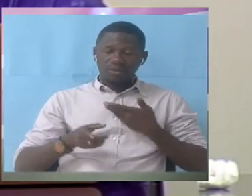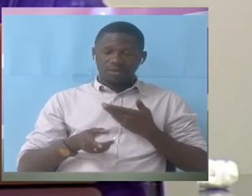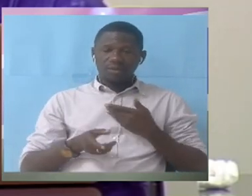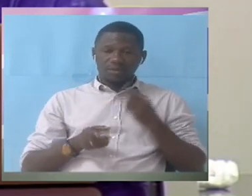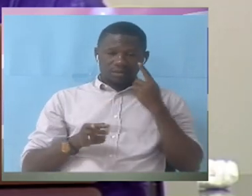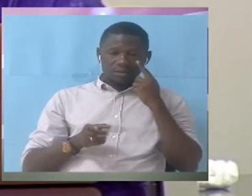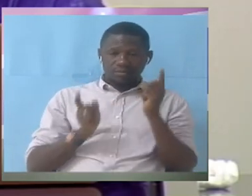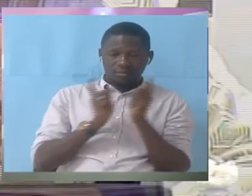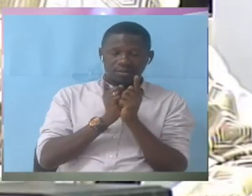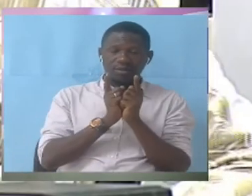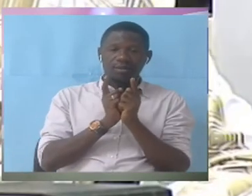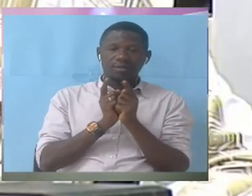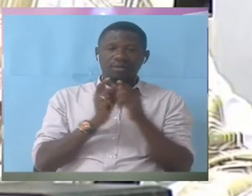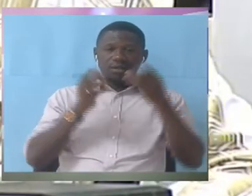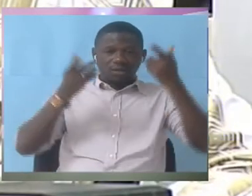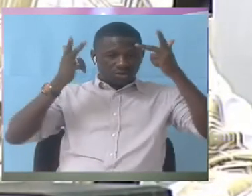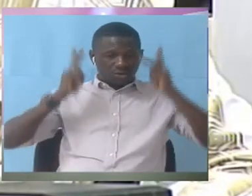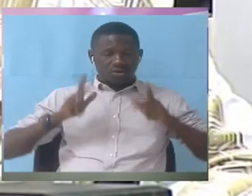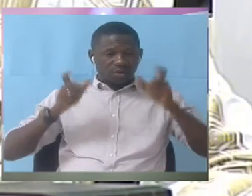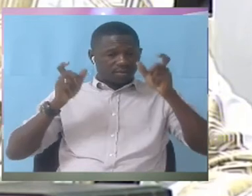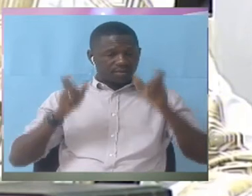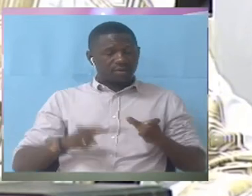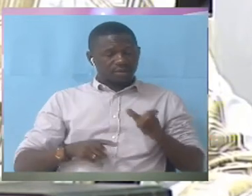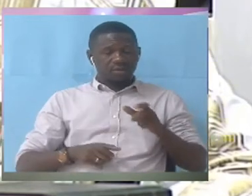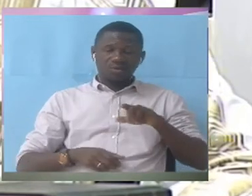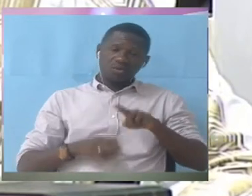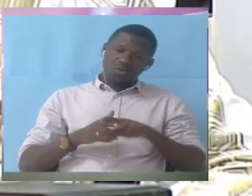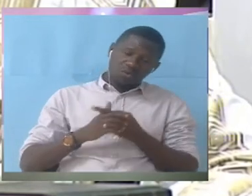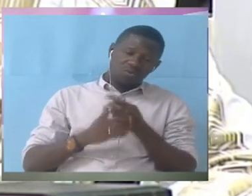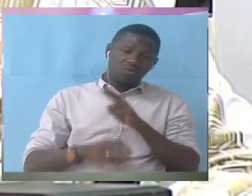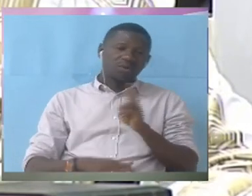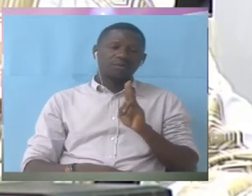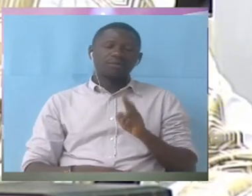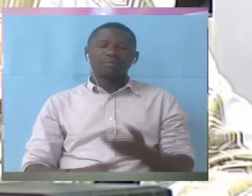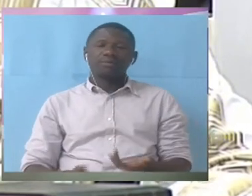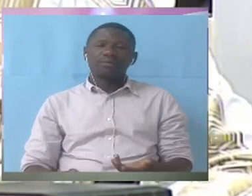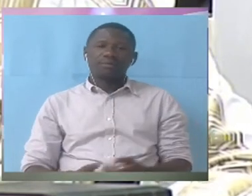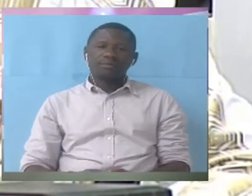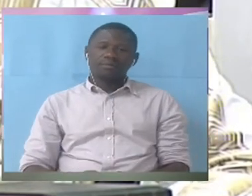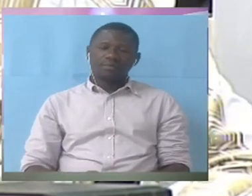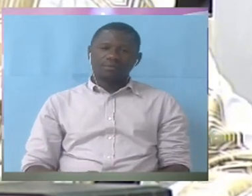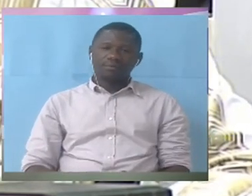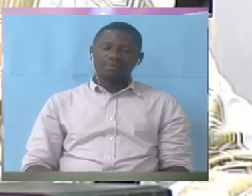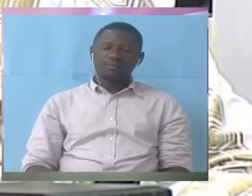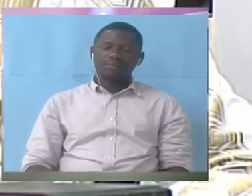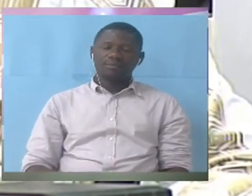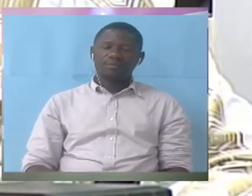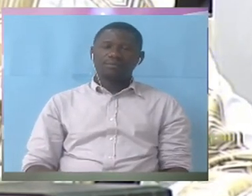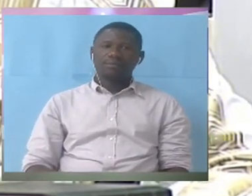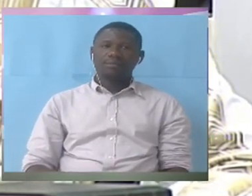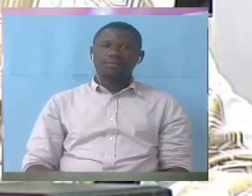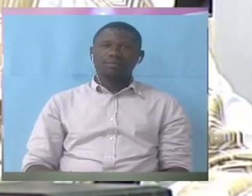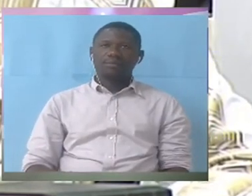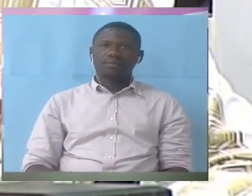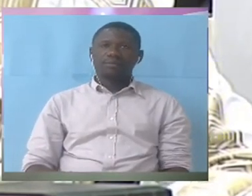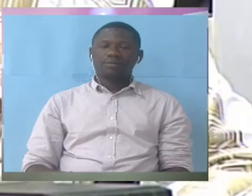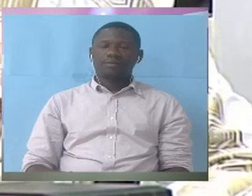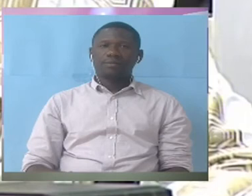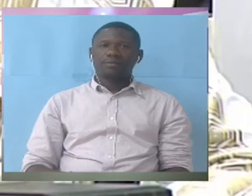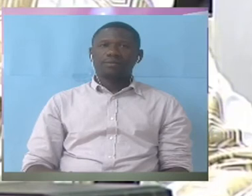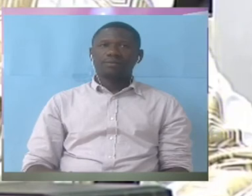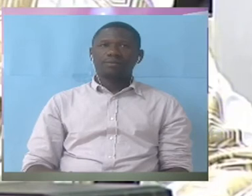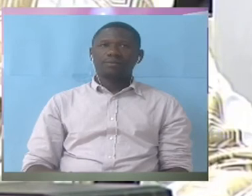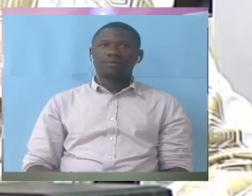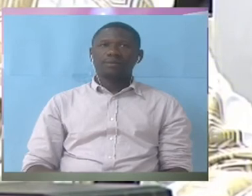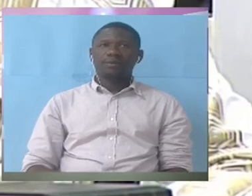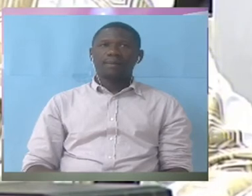practitioner? Ci waxtu diri waxtu bi ngeen nekk ci biir kasso boobu benn at ak genn wala joxon lañ leen yoon pour ngeen